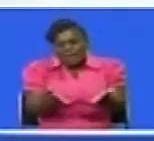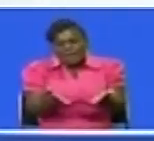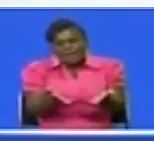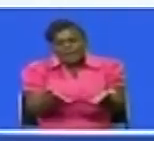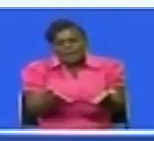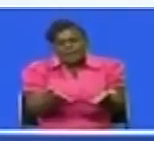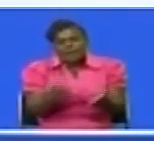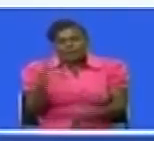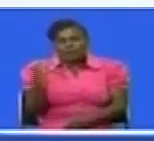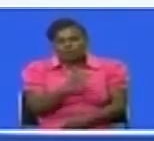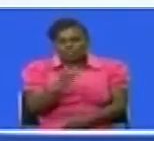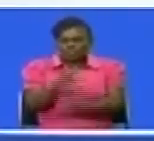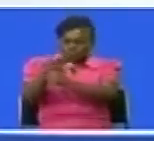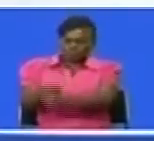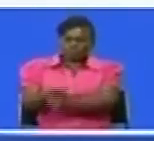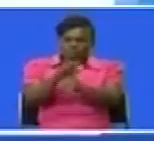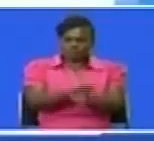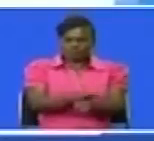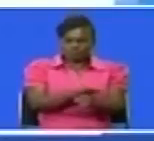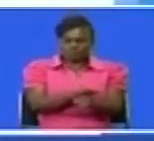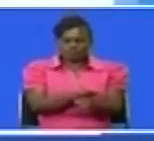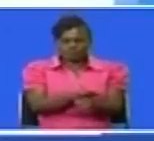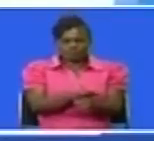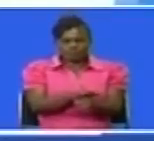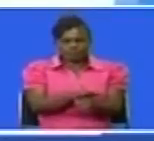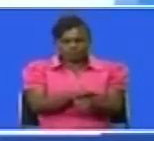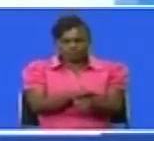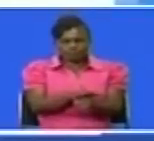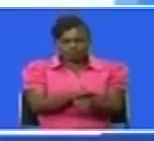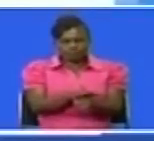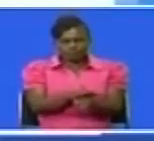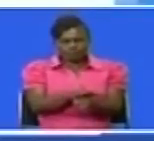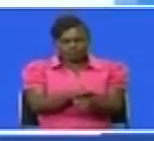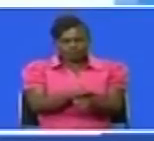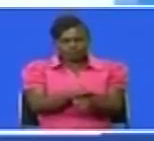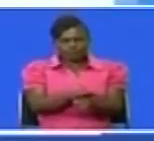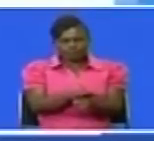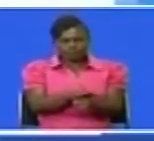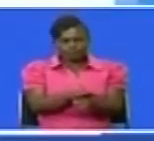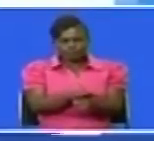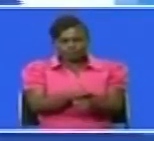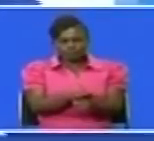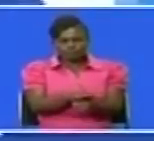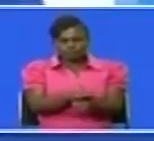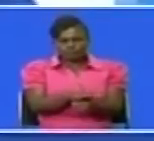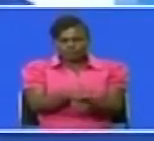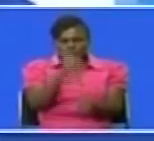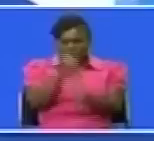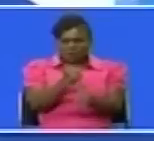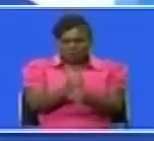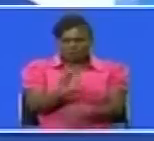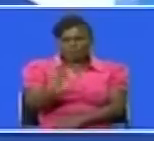citizen containment squad, it calls them. All right, let's hear from Dennis, because it's talking about successive administrations, the one which you currently work for